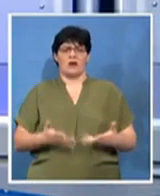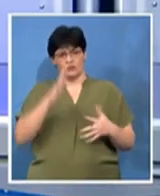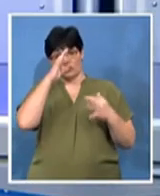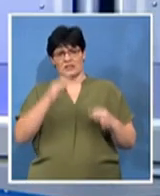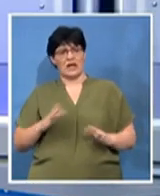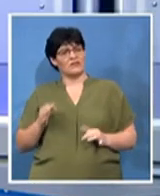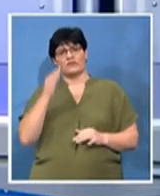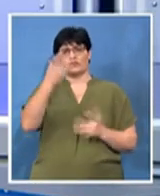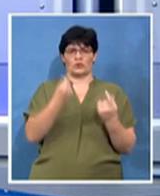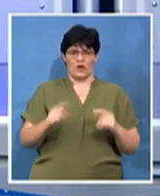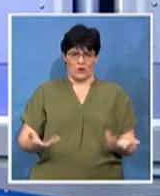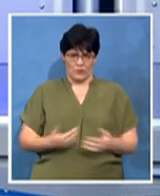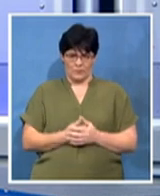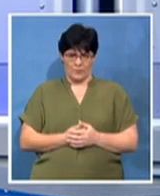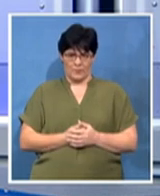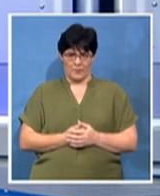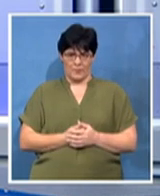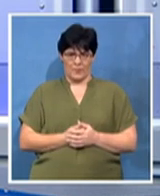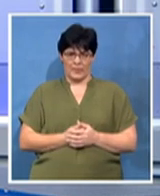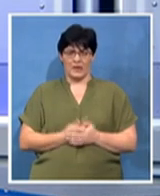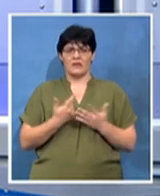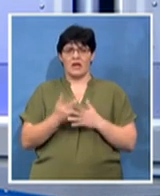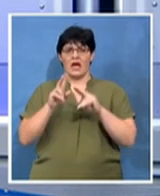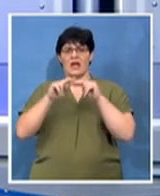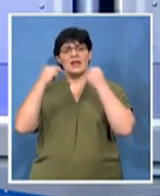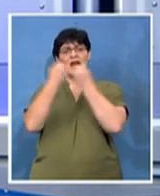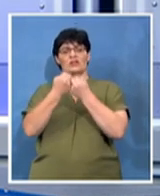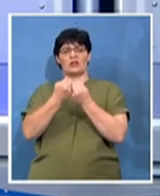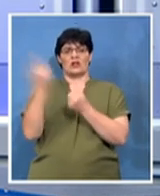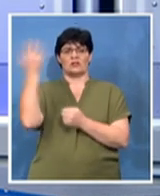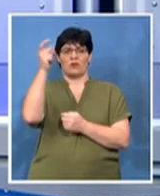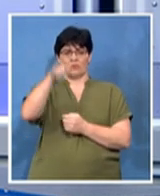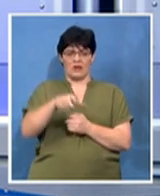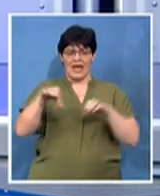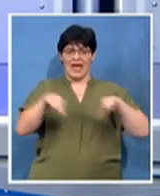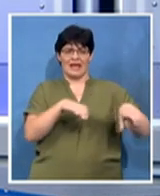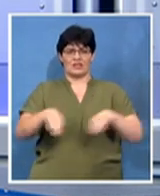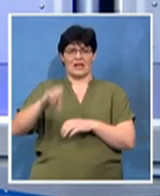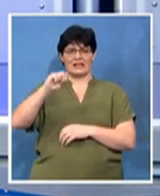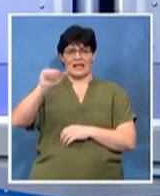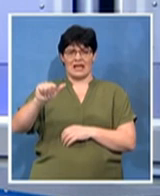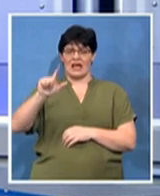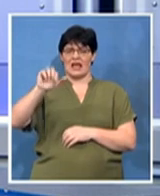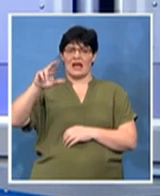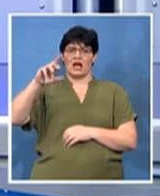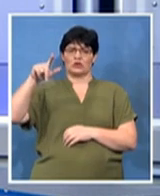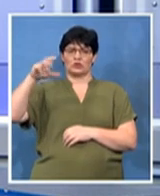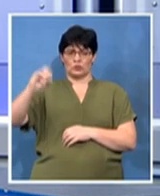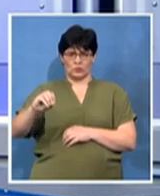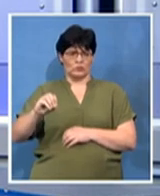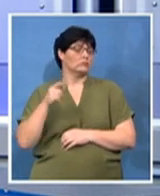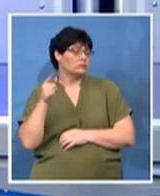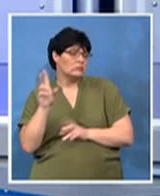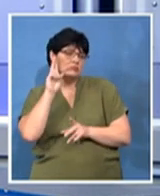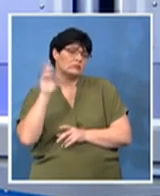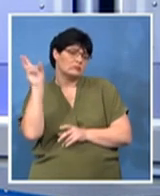in the national spokesperson of Action SA, Lerato Mngobeni, to find out the way forward. Lerato, thank you very much